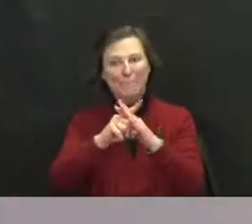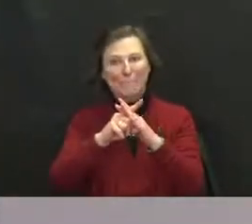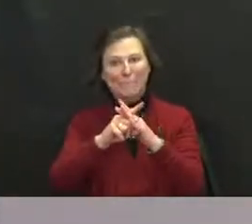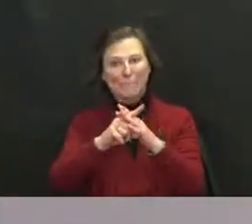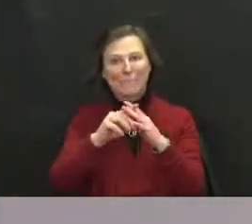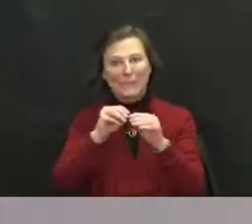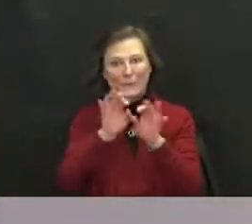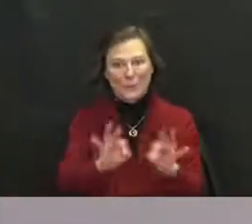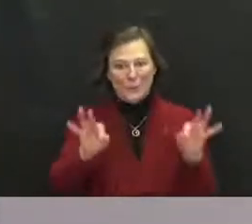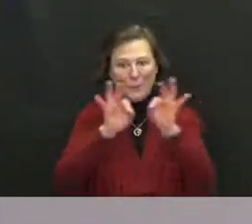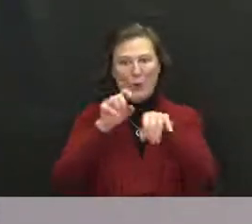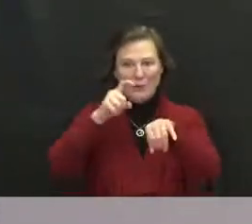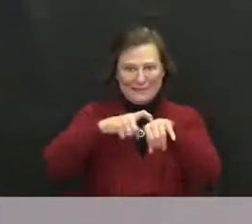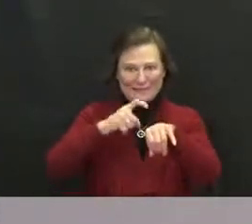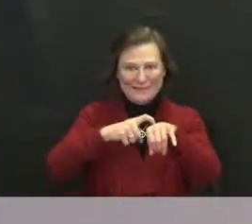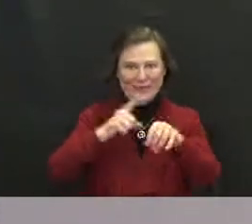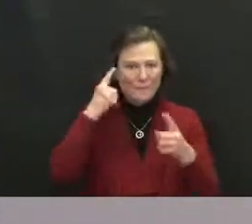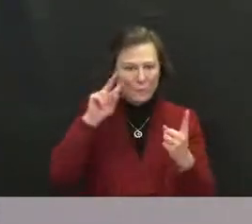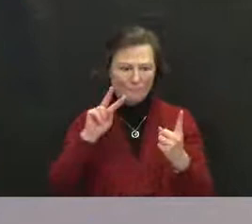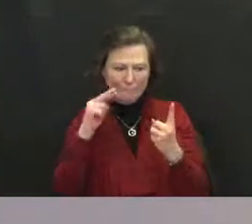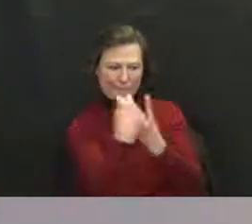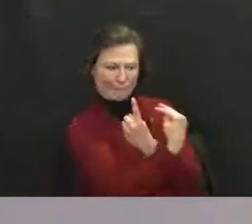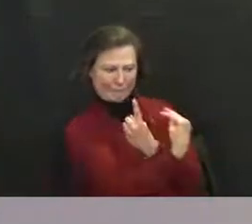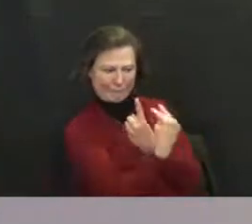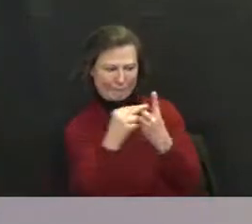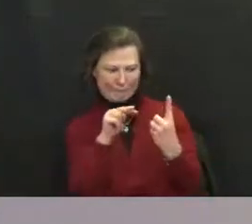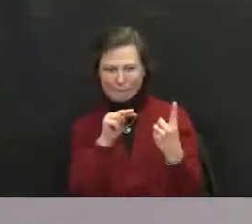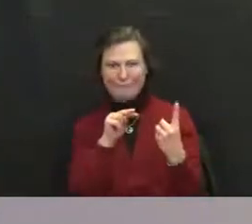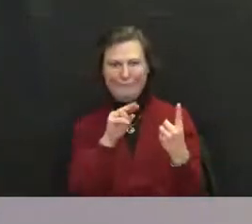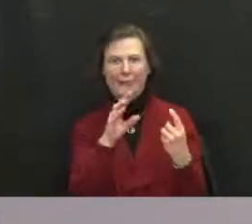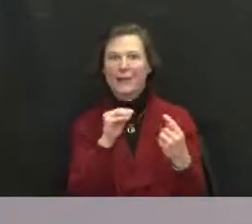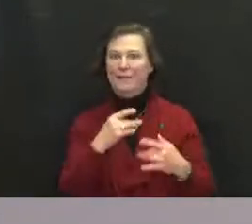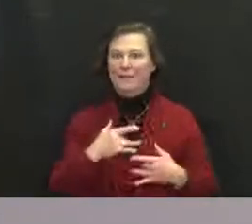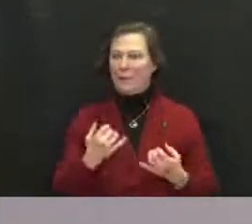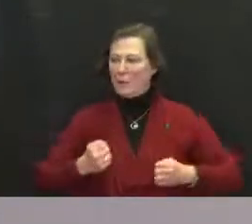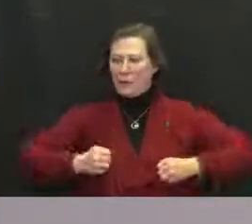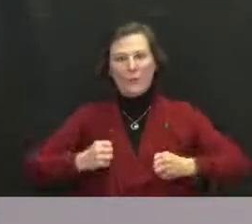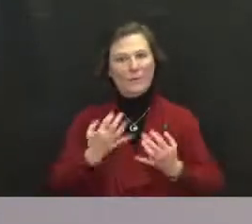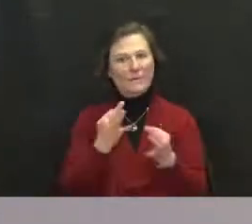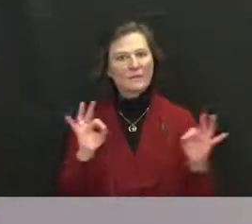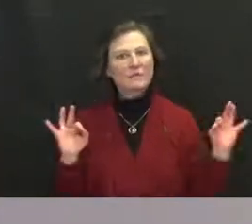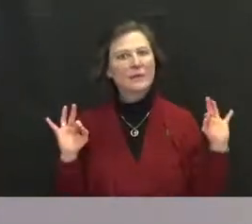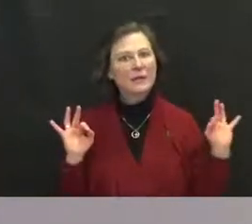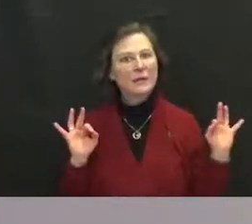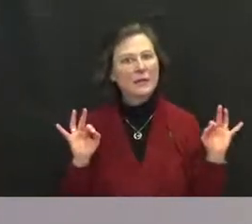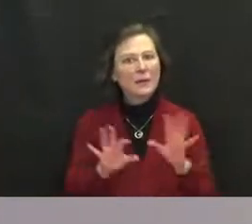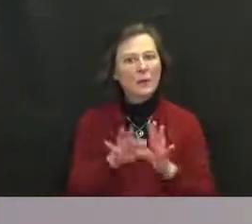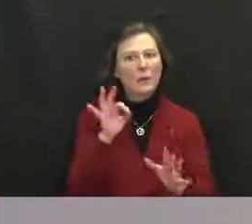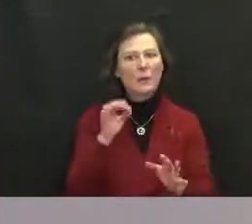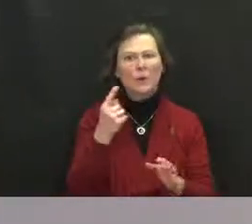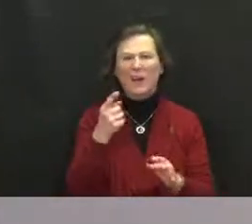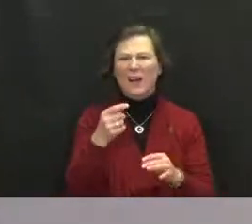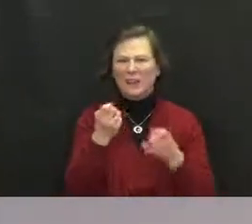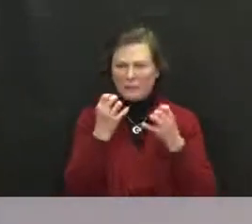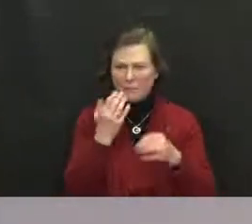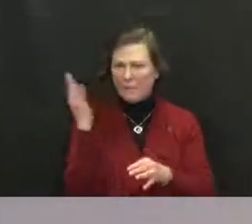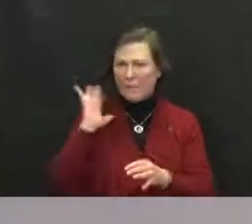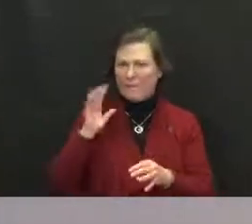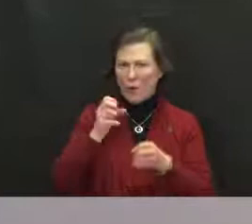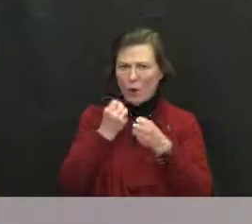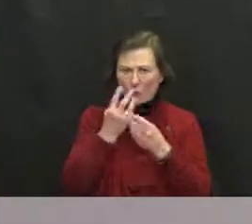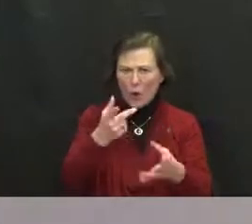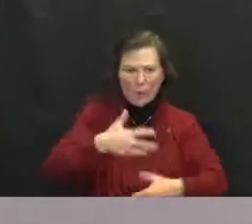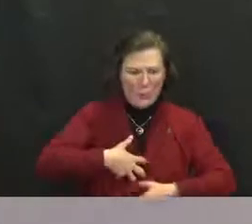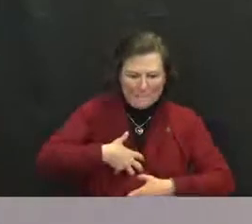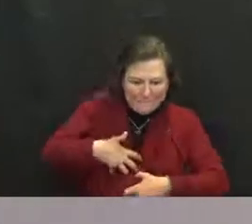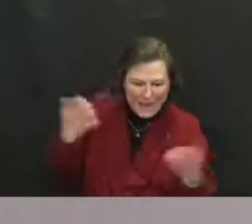things. And it's liberating to discover that what once bent you out of shape, got you so